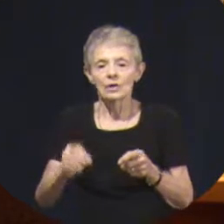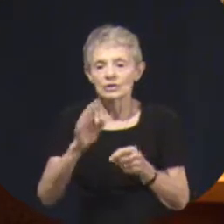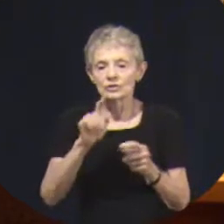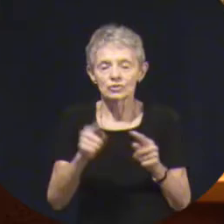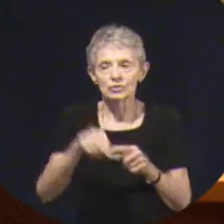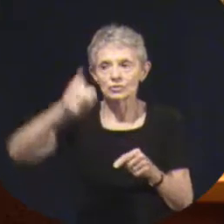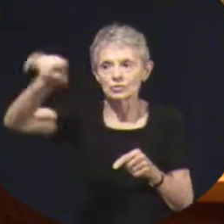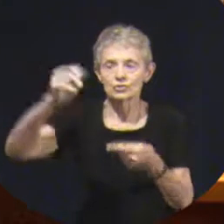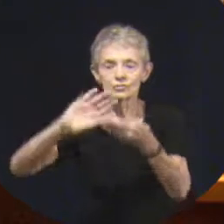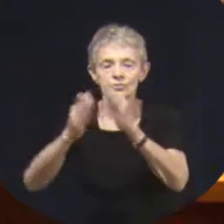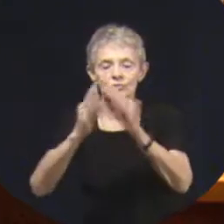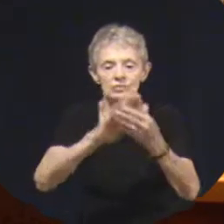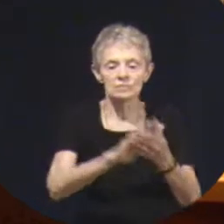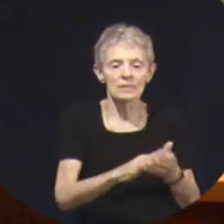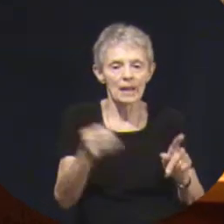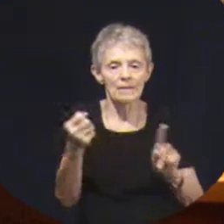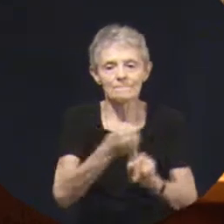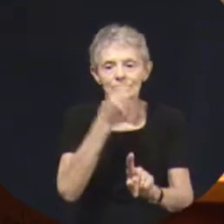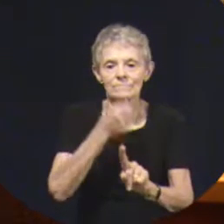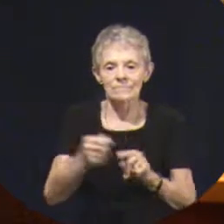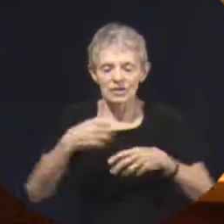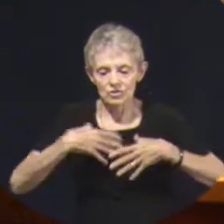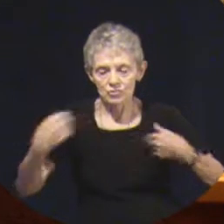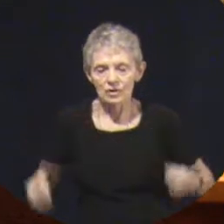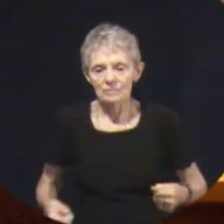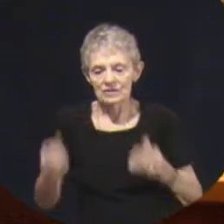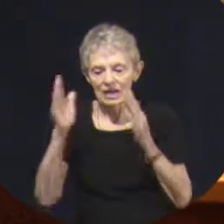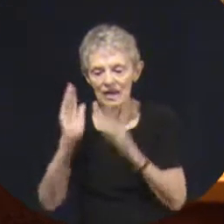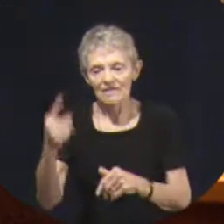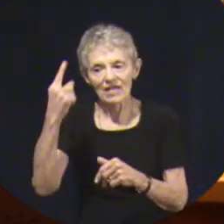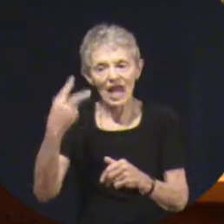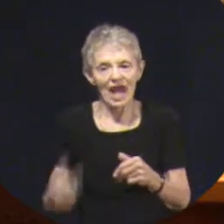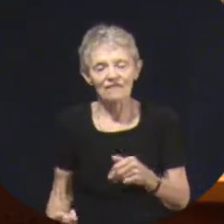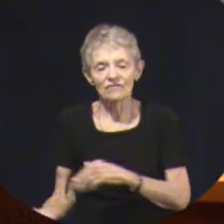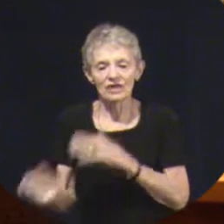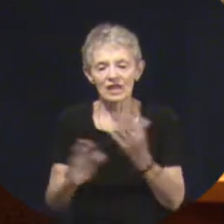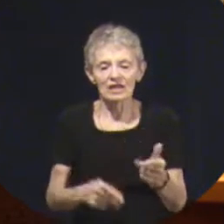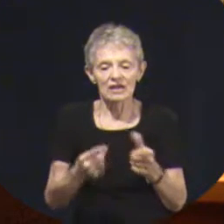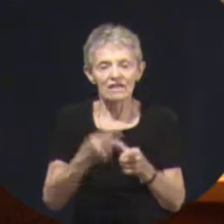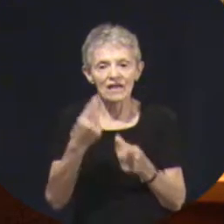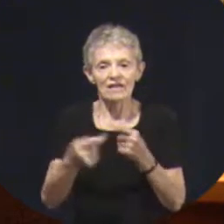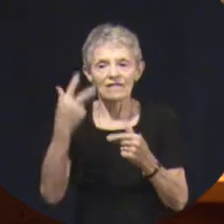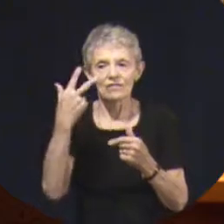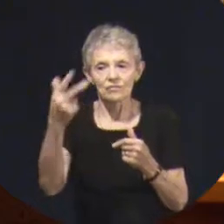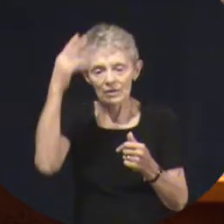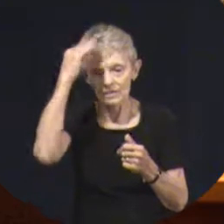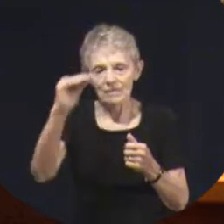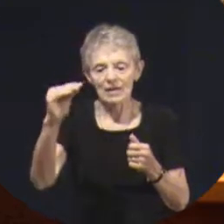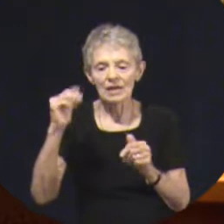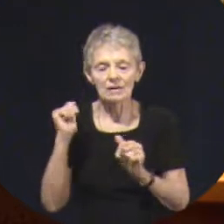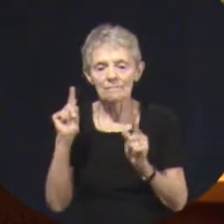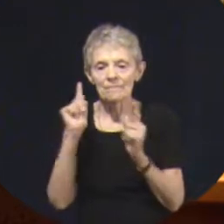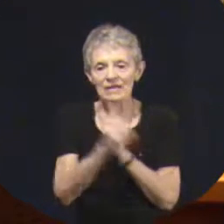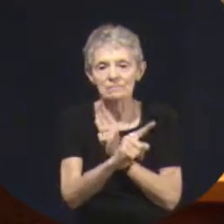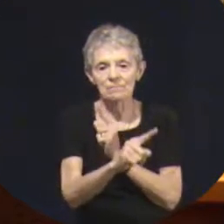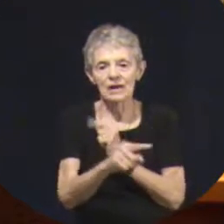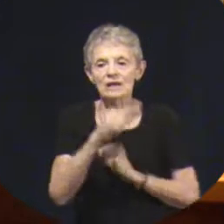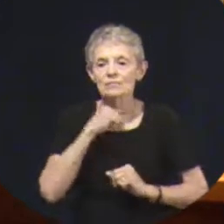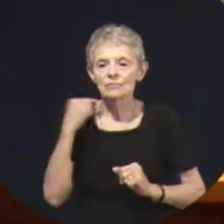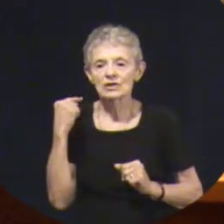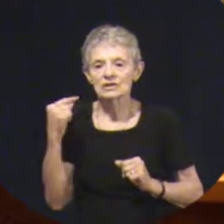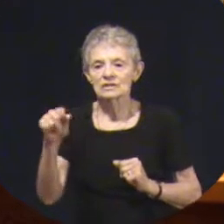robbers, and he is beaten and stripped and left half dead. And then we see three men passing by, a priest,